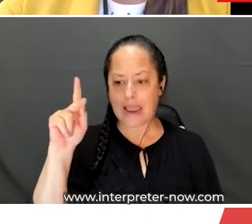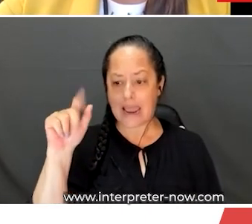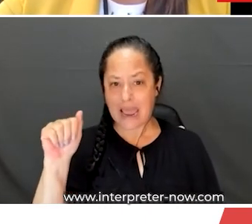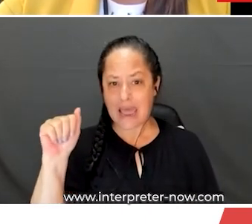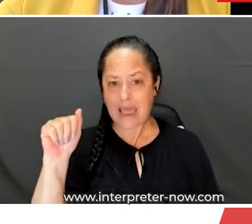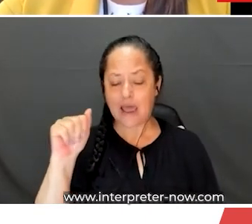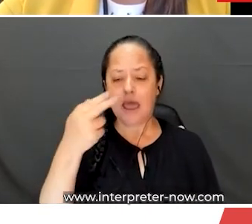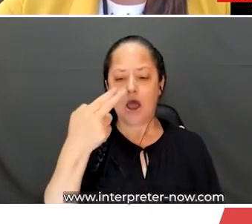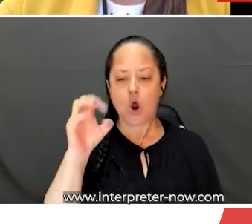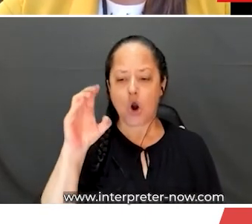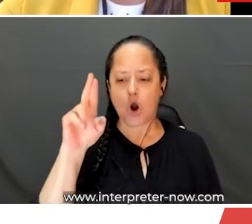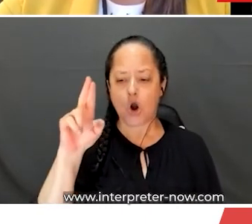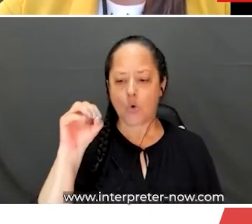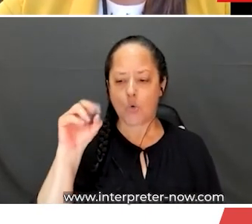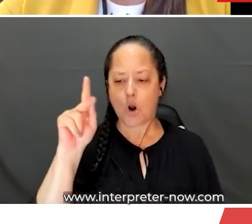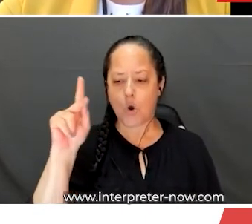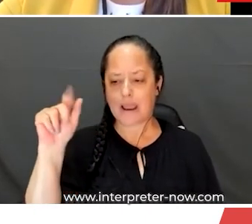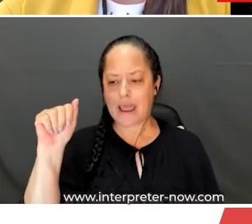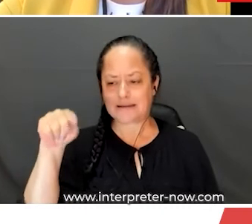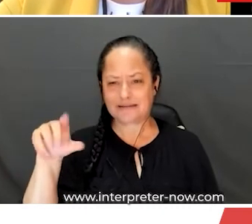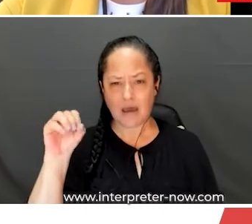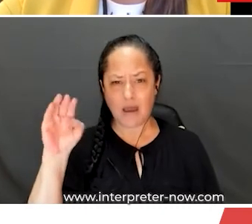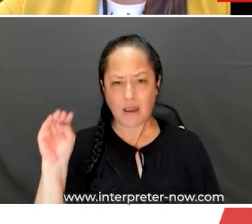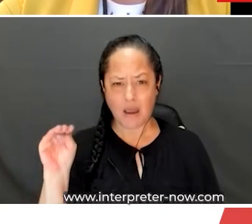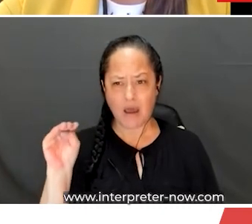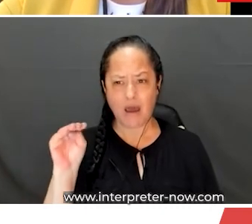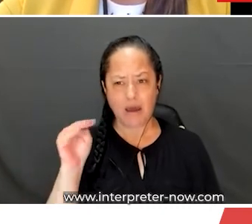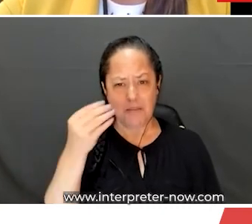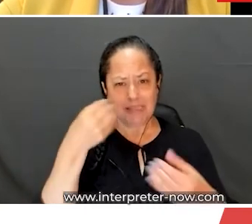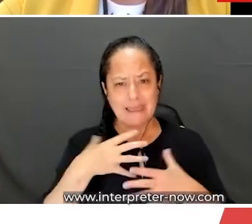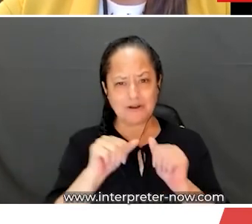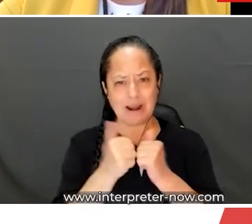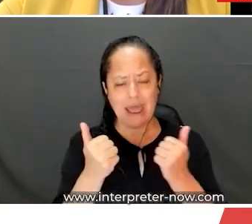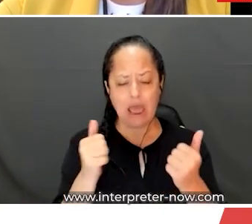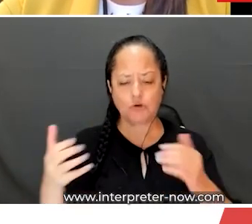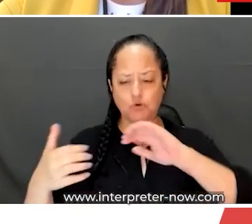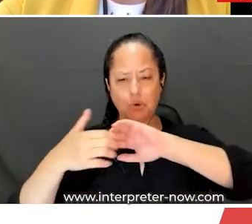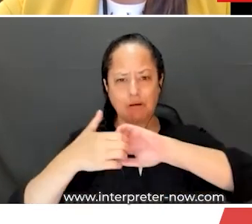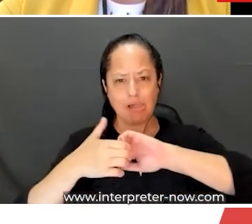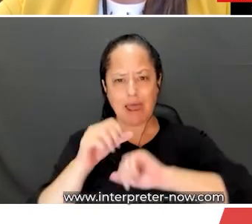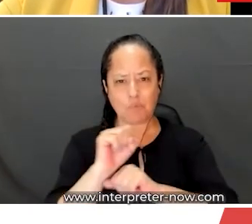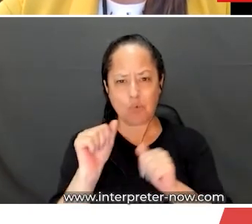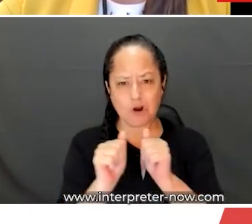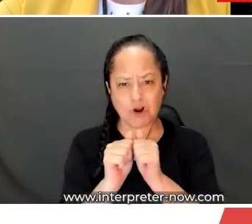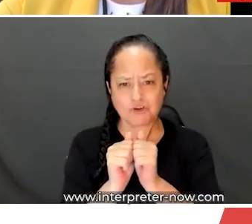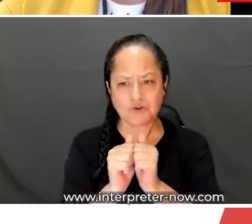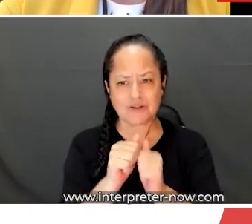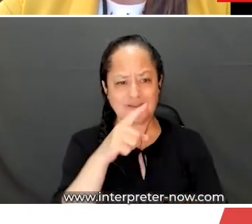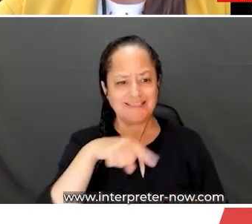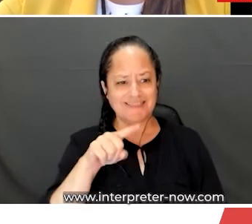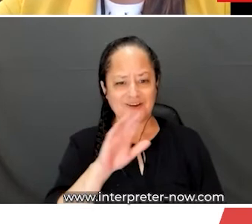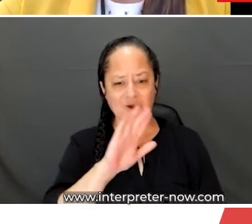H&K.com. And please let us know how we can collaborate and work together. And Gabriela, they are all